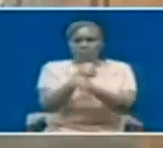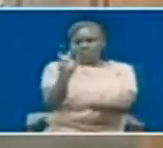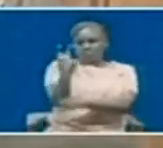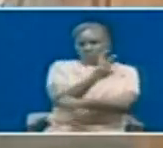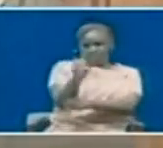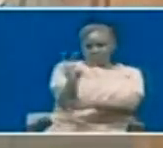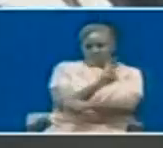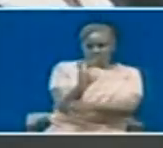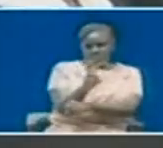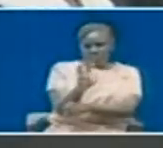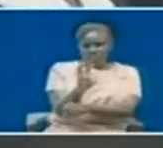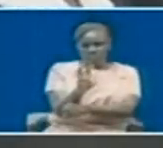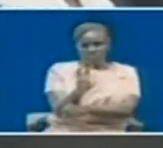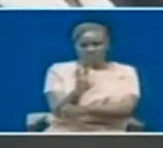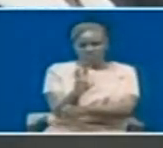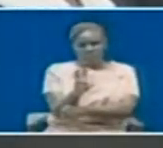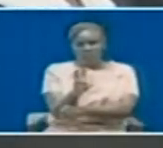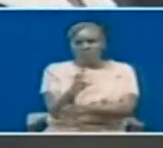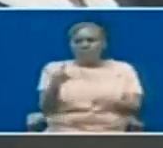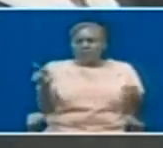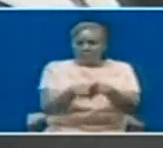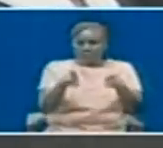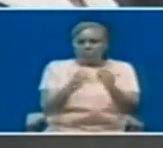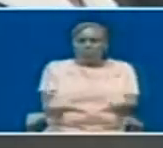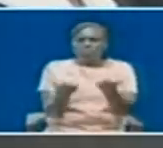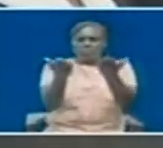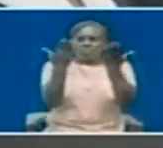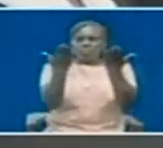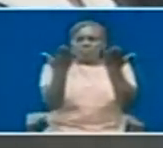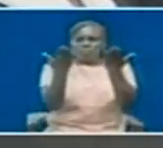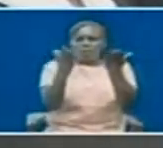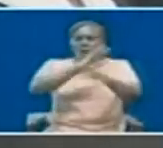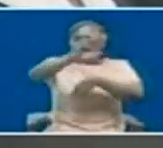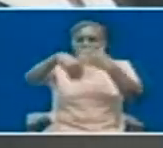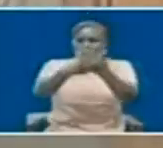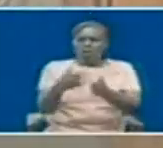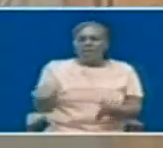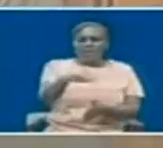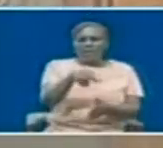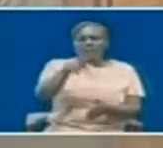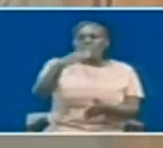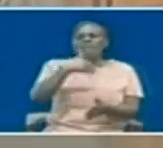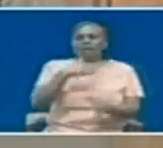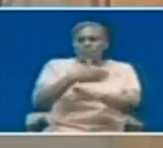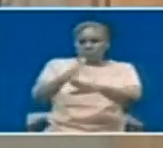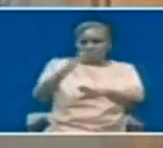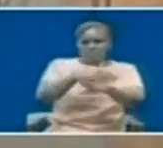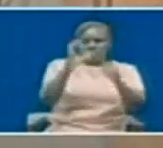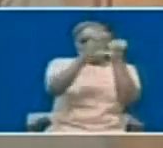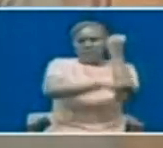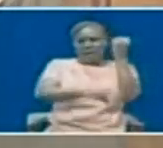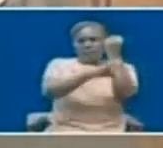patrols, which they will have to enhance in all the areas that they are deployed across the